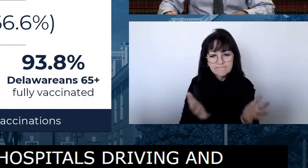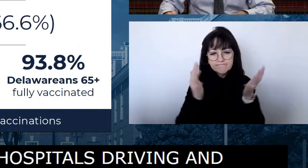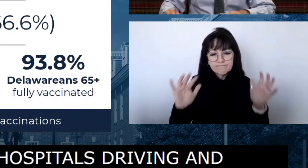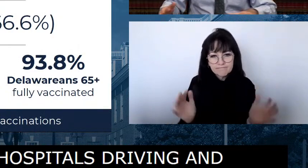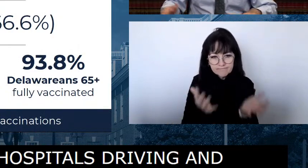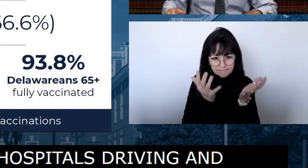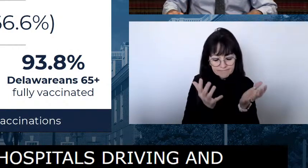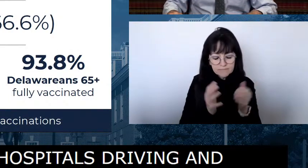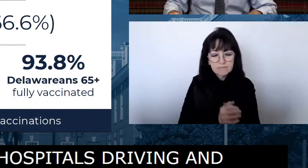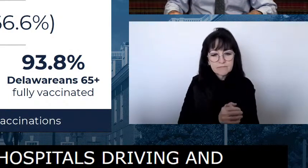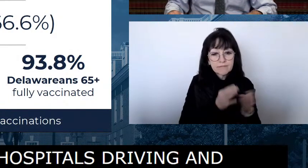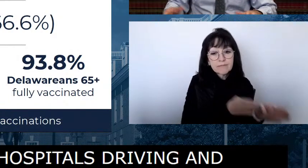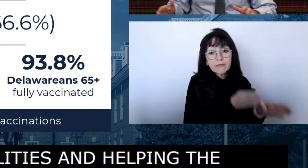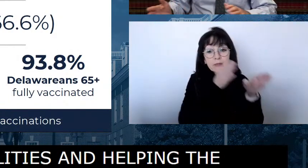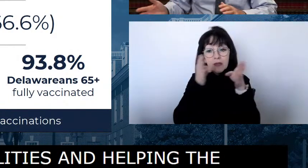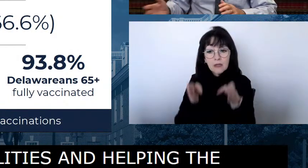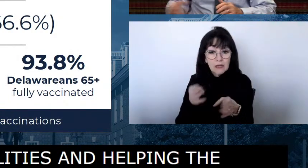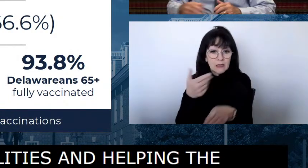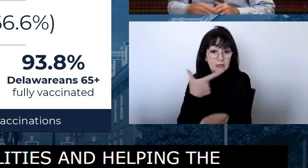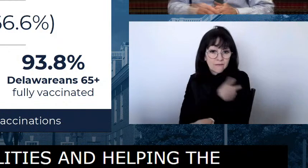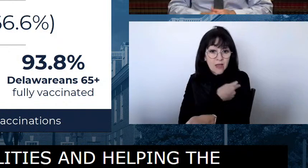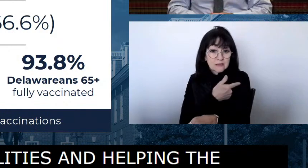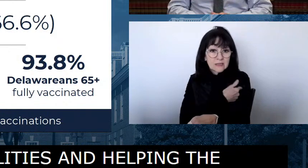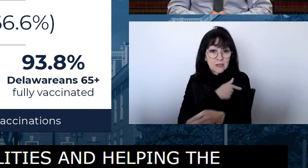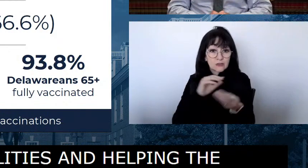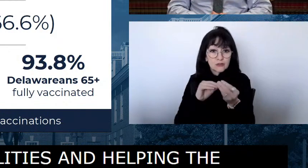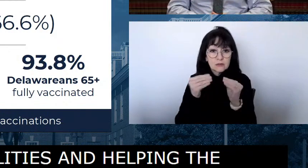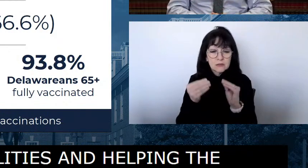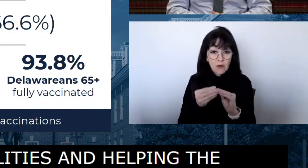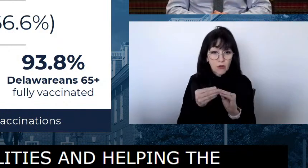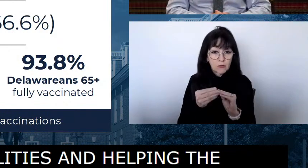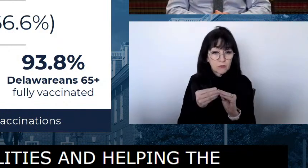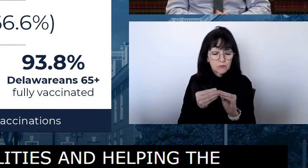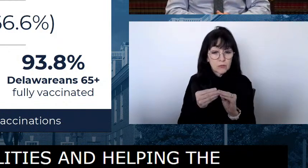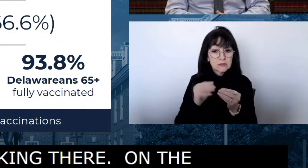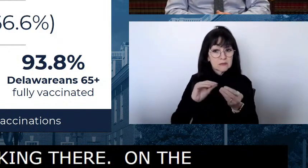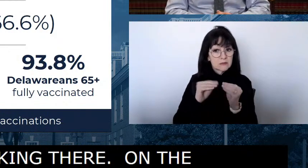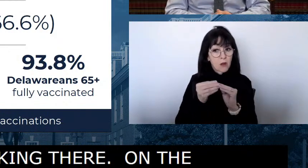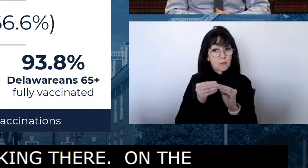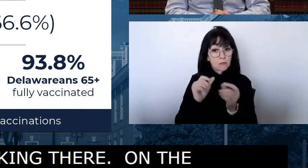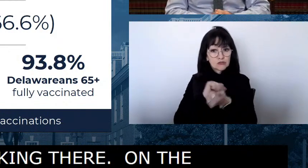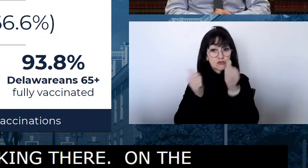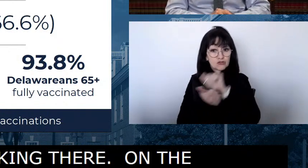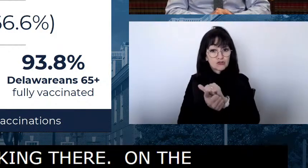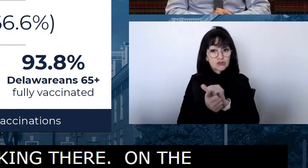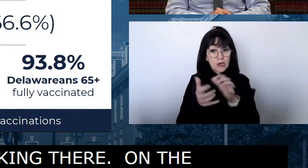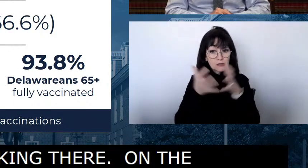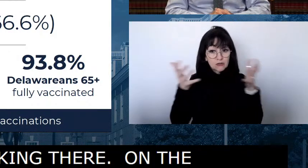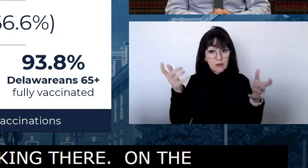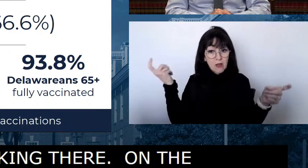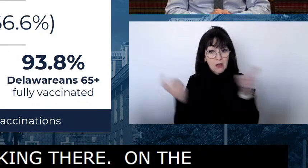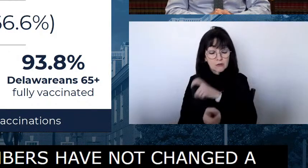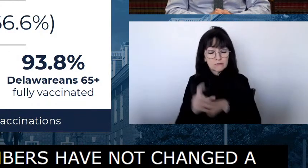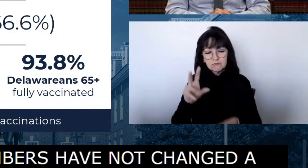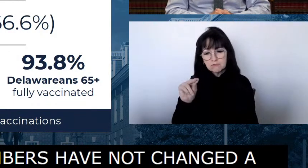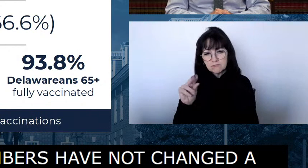whole lot. Our numbers are still pretty high and pretty good, almost 1.7 million total vaccines administered,